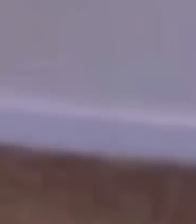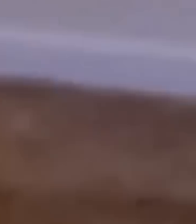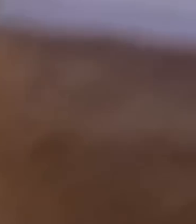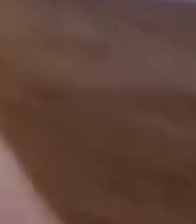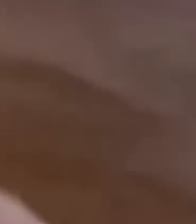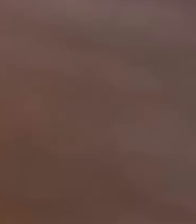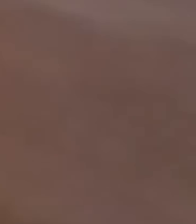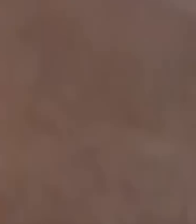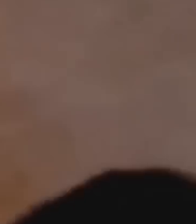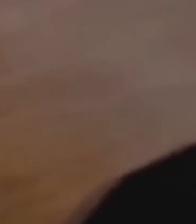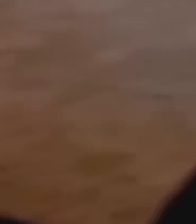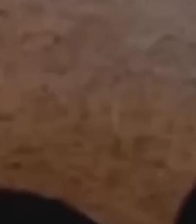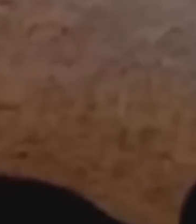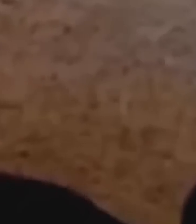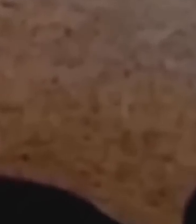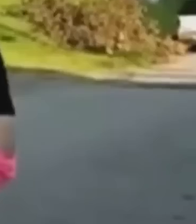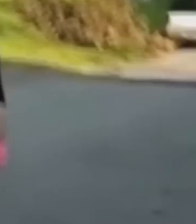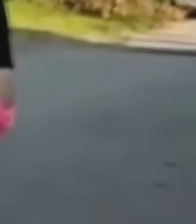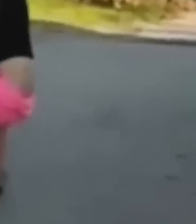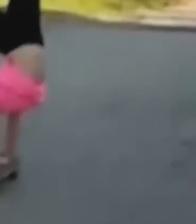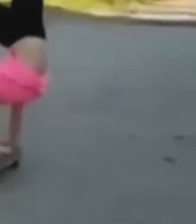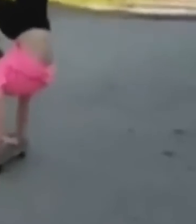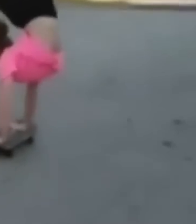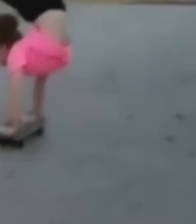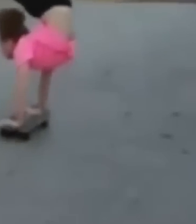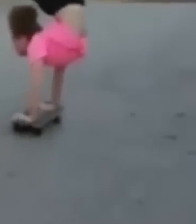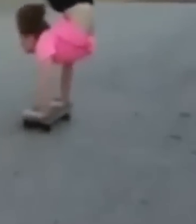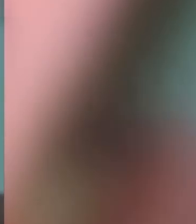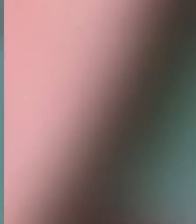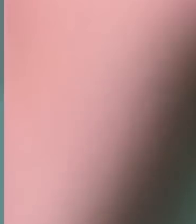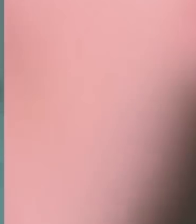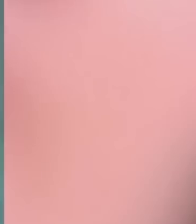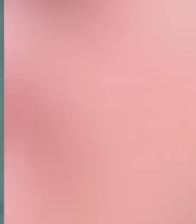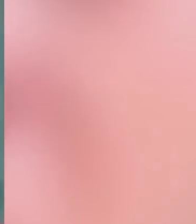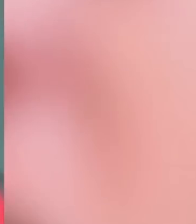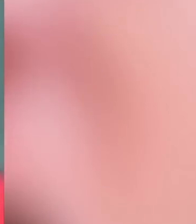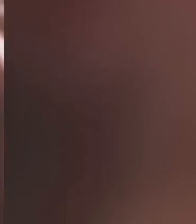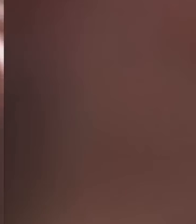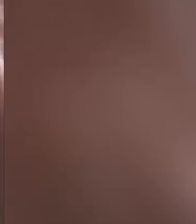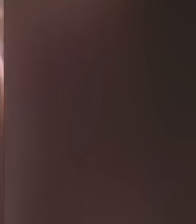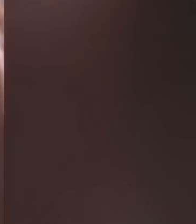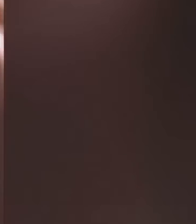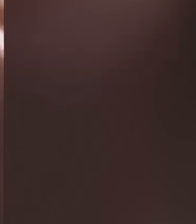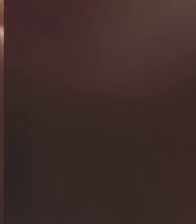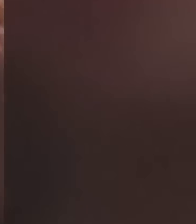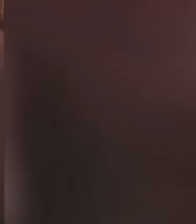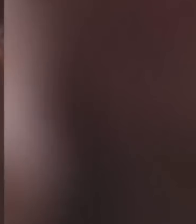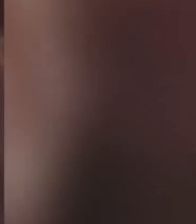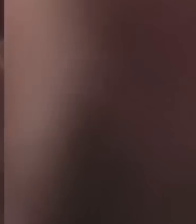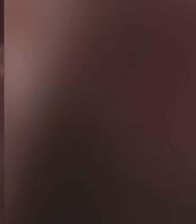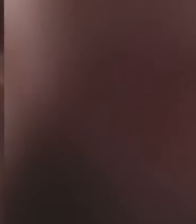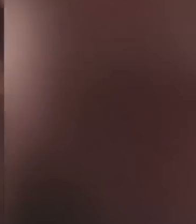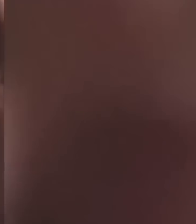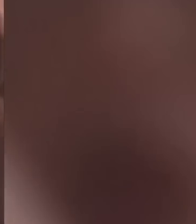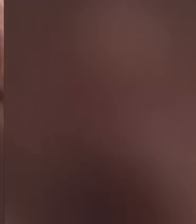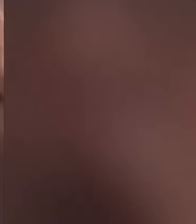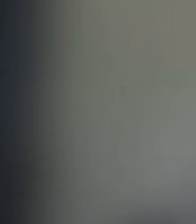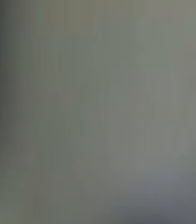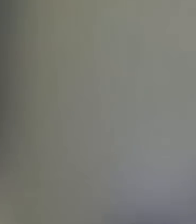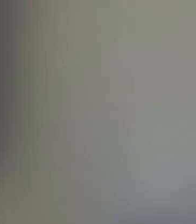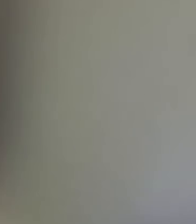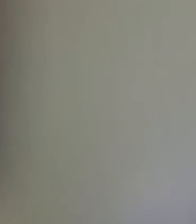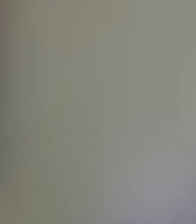too. and quite a few ooh. Don't do it. But beware, there might be